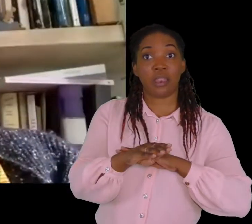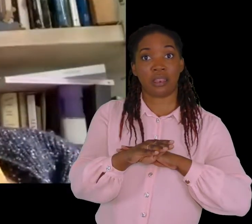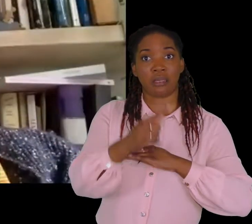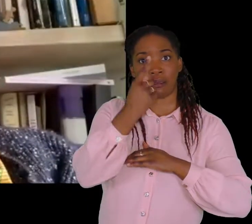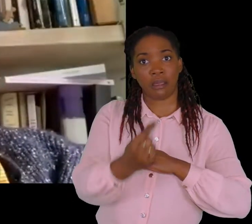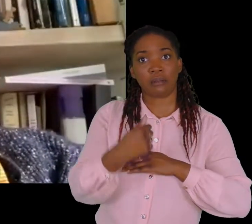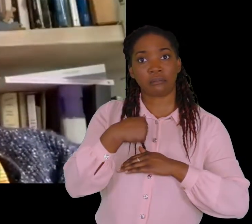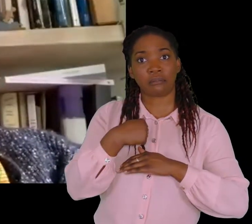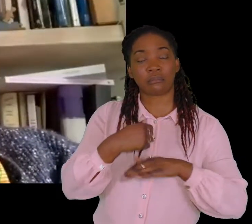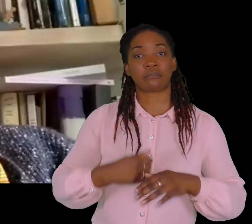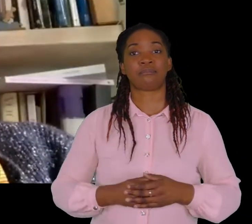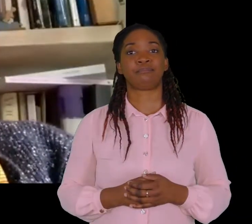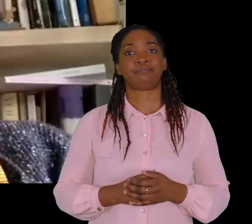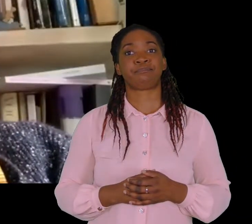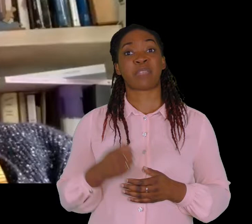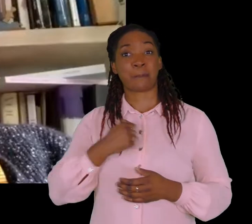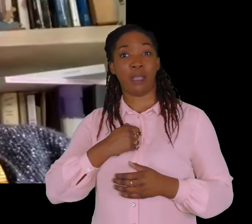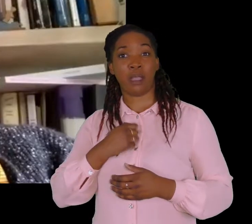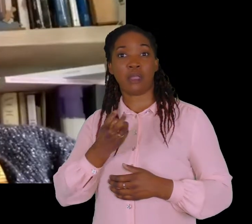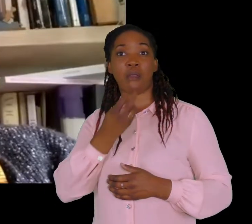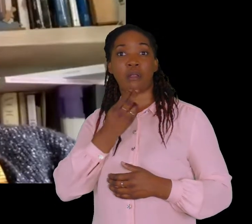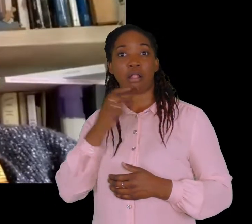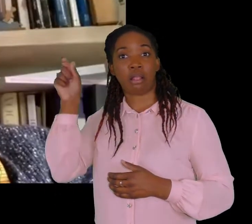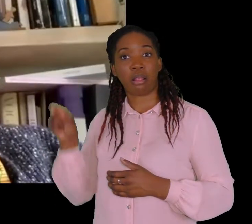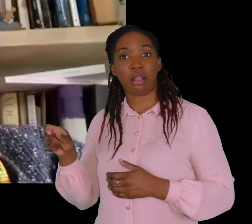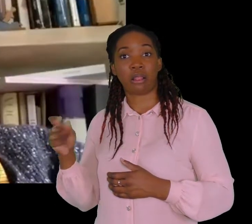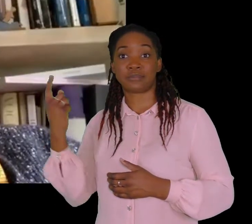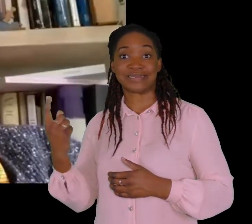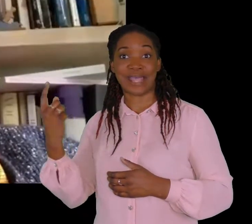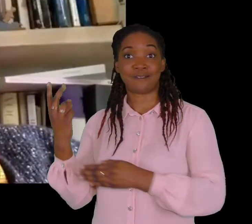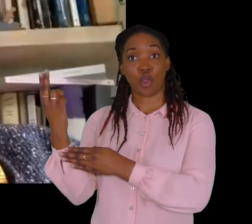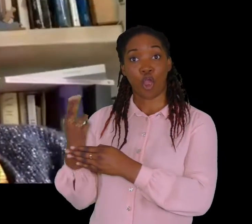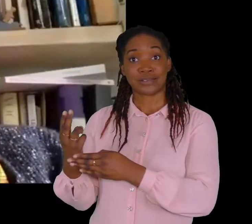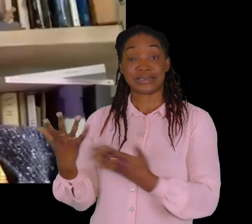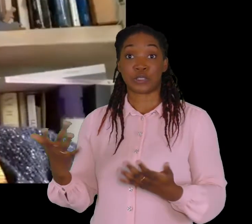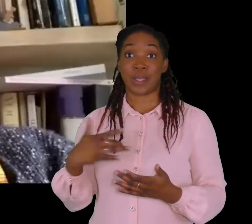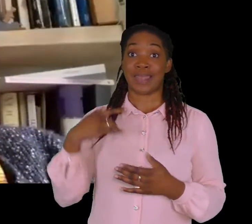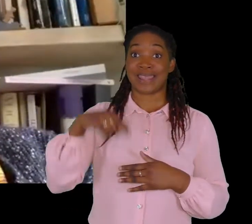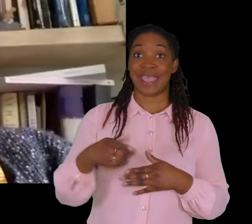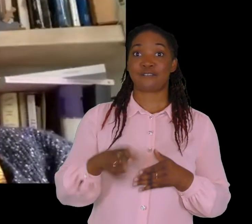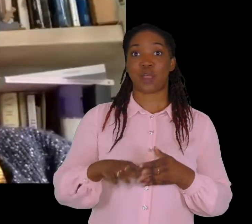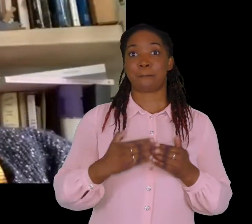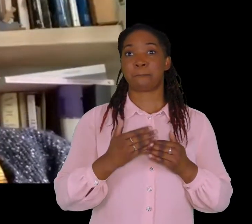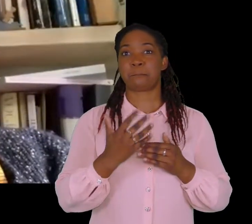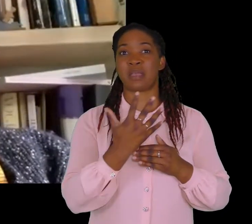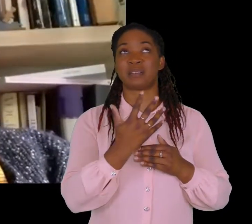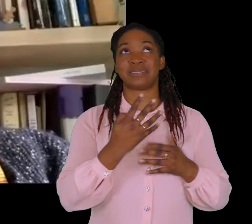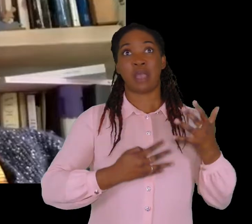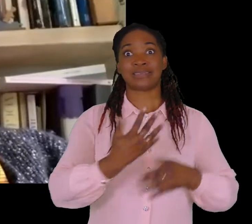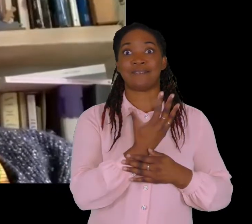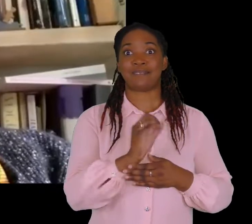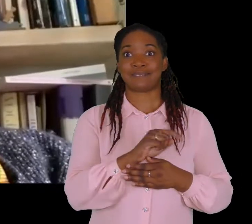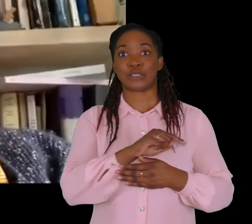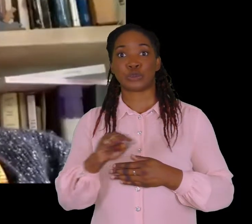inhabit. Also, my uncle was an artist. He turned out that he lived here from the 50s to